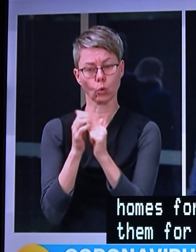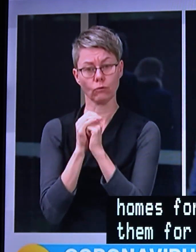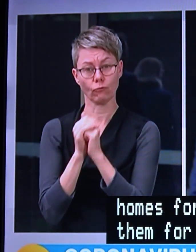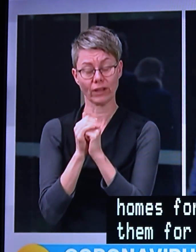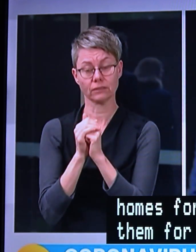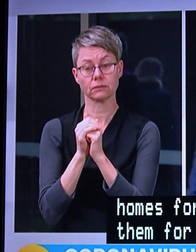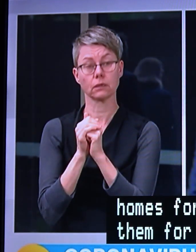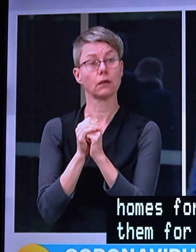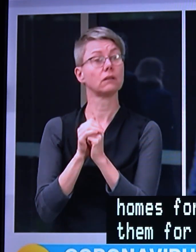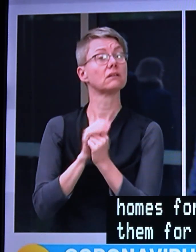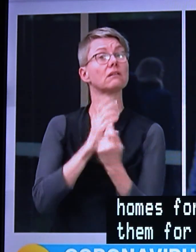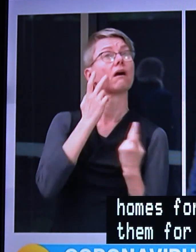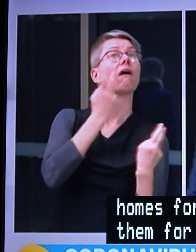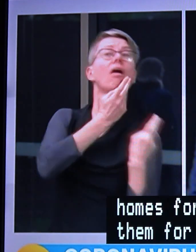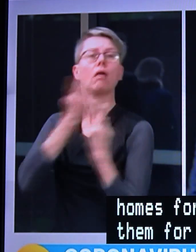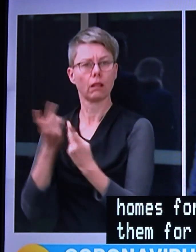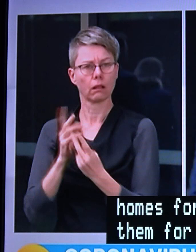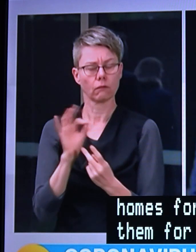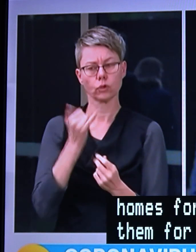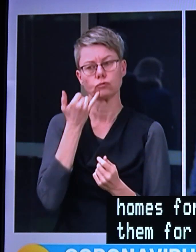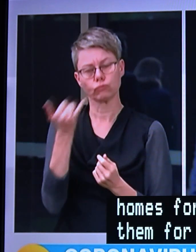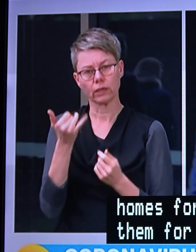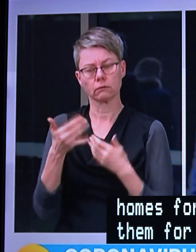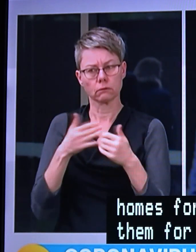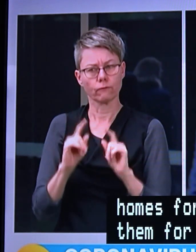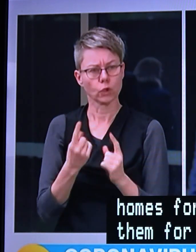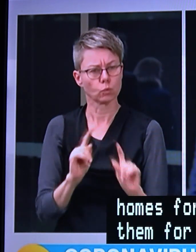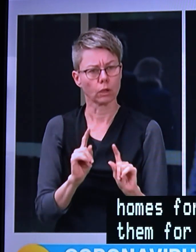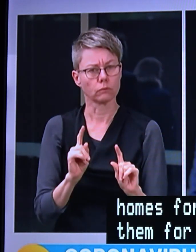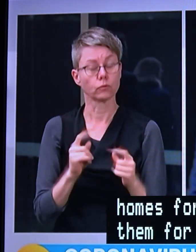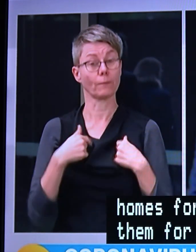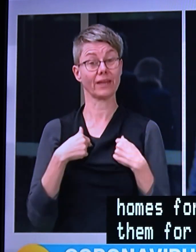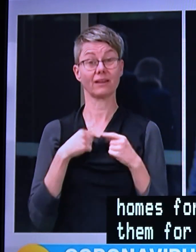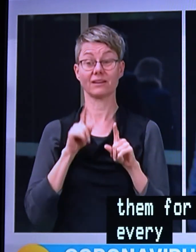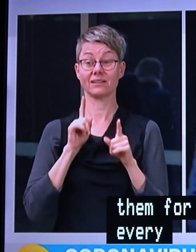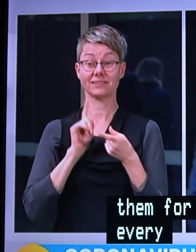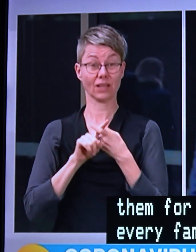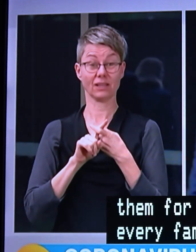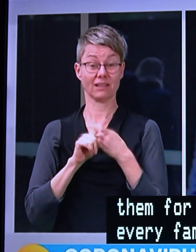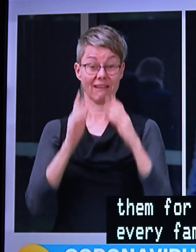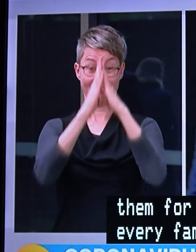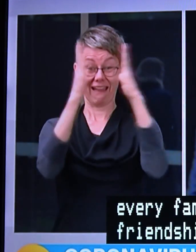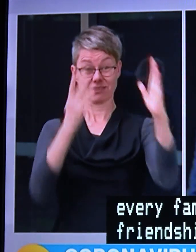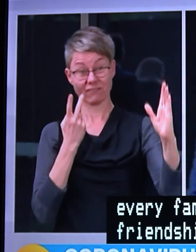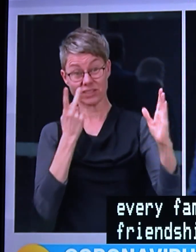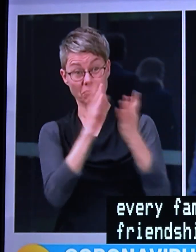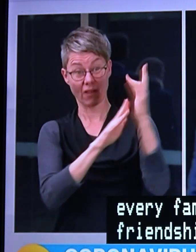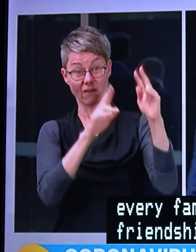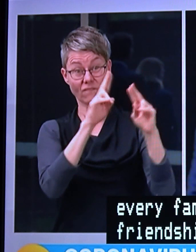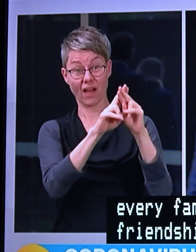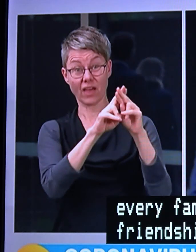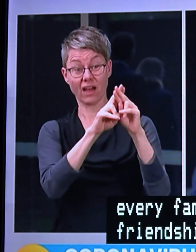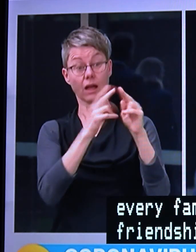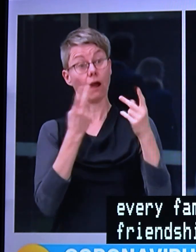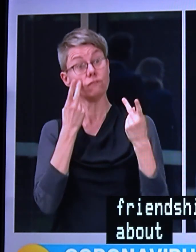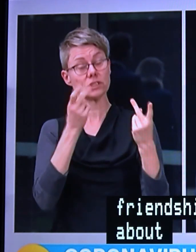friendship to have a conversation about what you do with the new arrangements. In my case, I'll be still standing outside the house and not going into my parents'